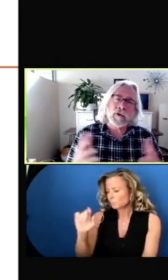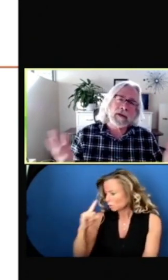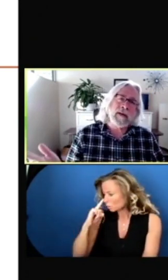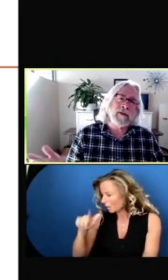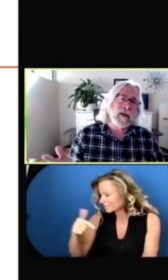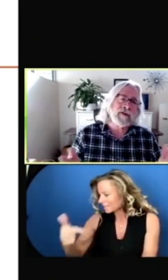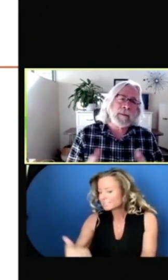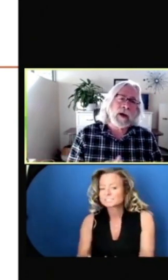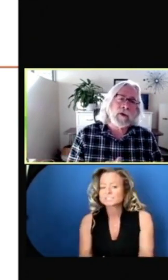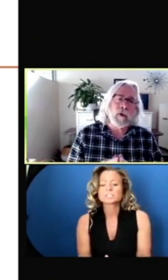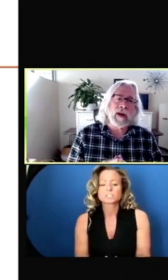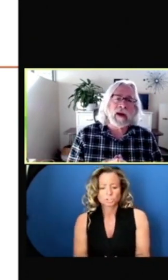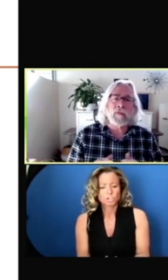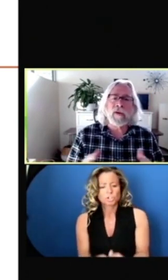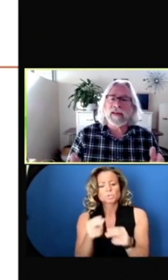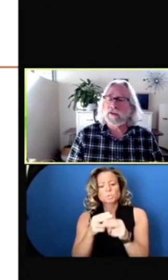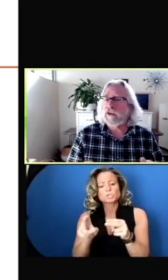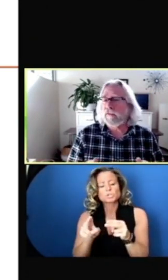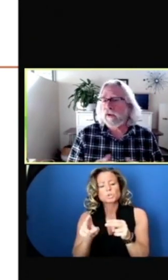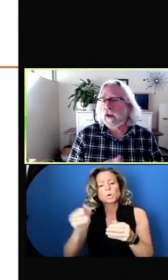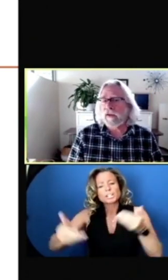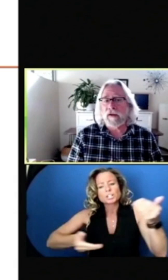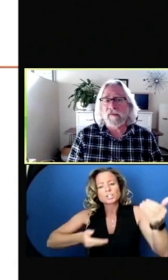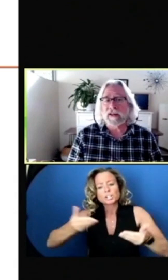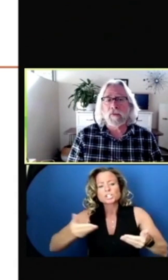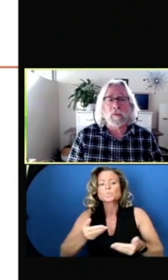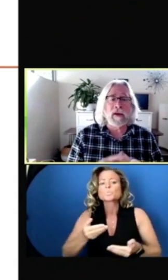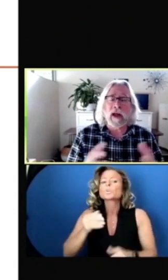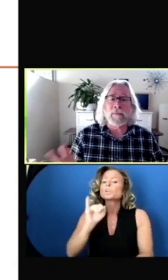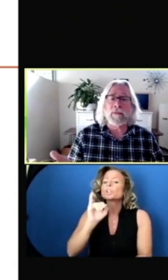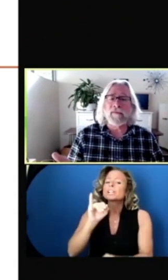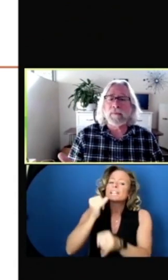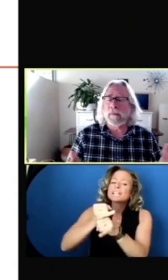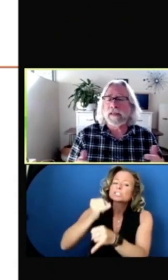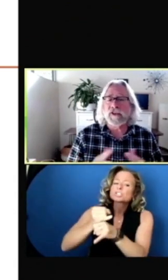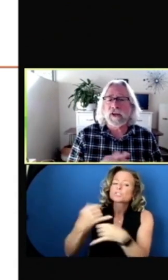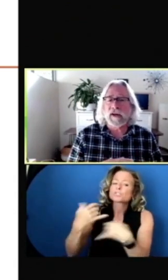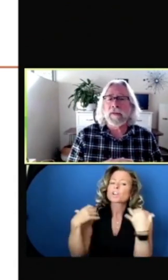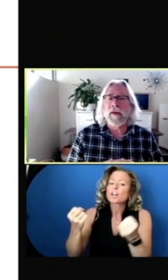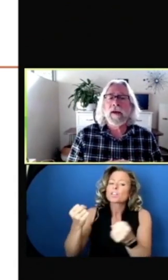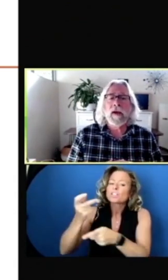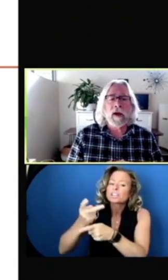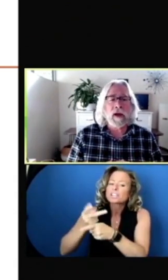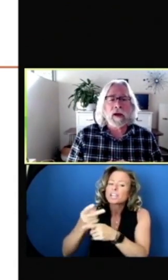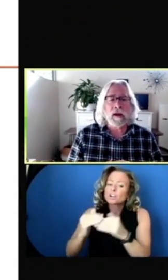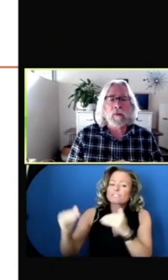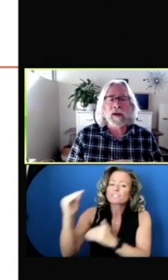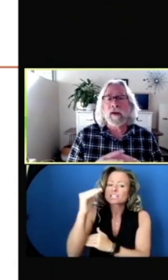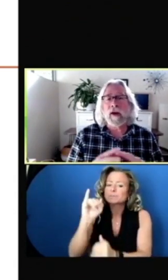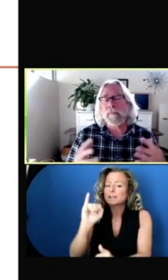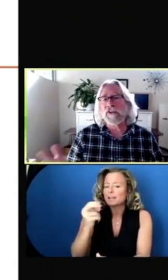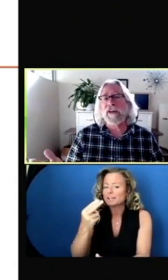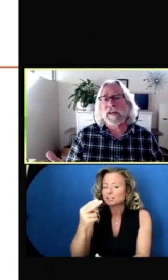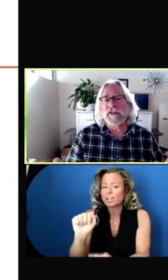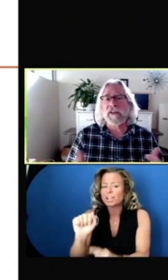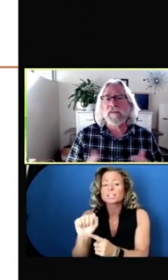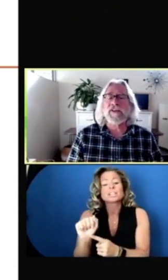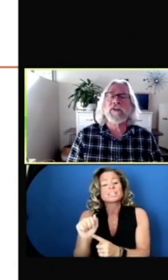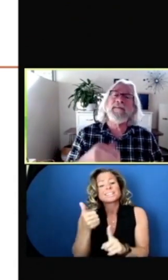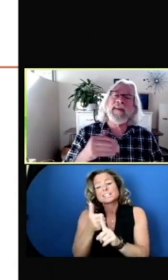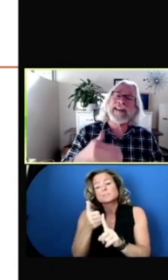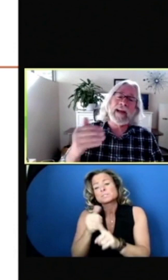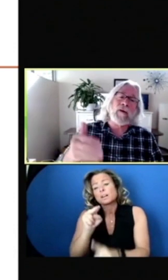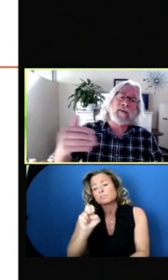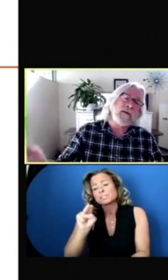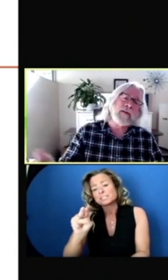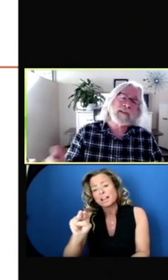So short introduction about who we are. We're the Institute for Healthcare Advancement. We're a nonprofit public charity. We have our mission initiative is